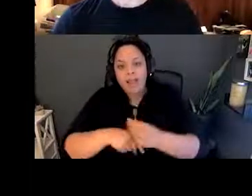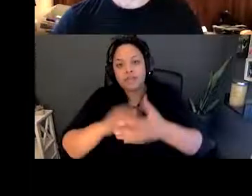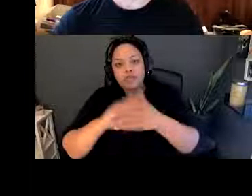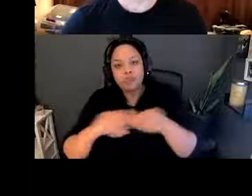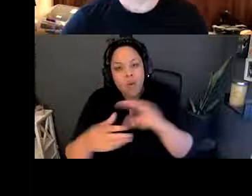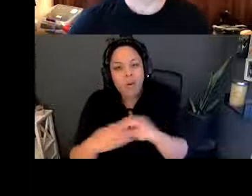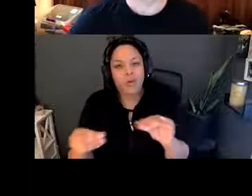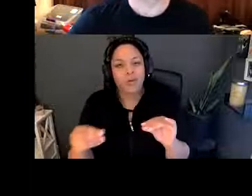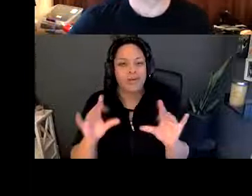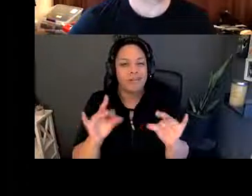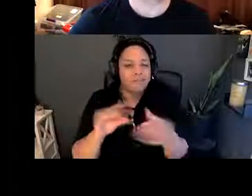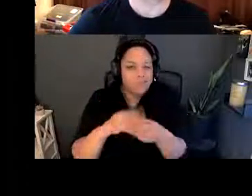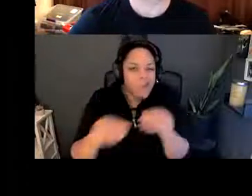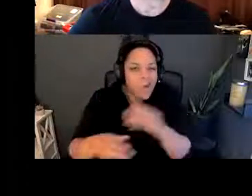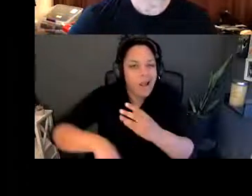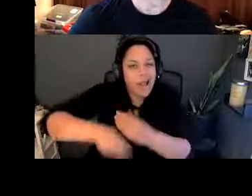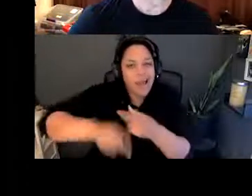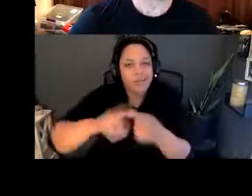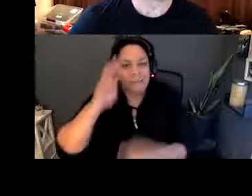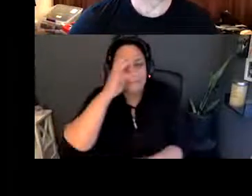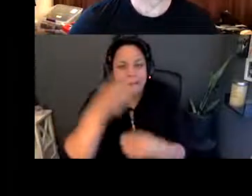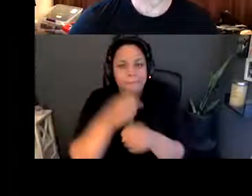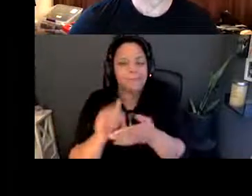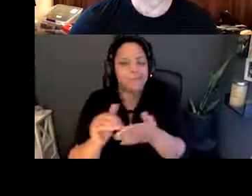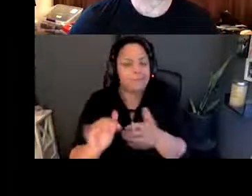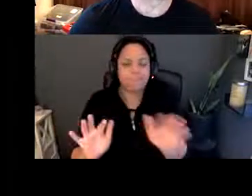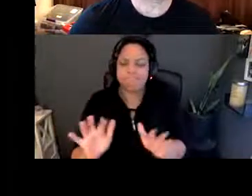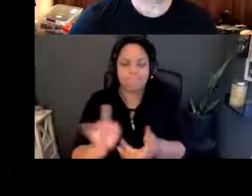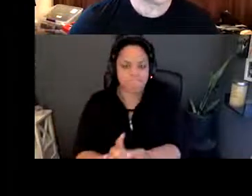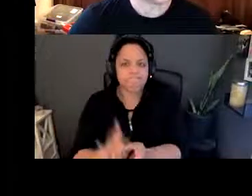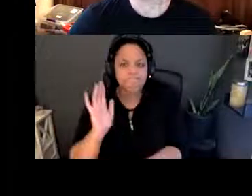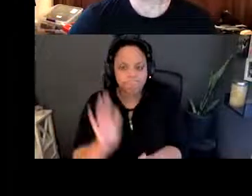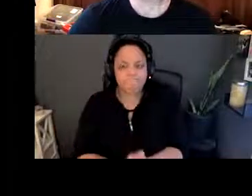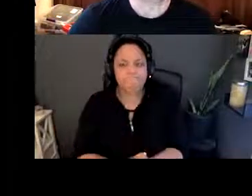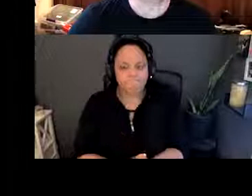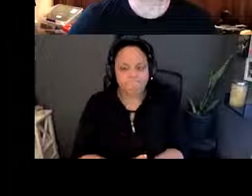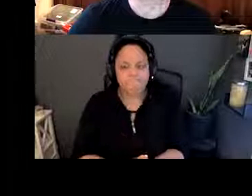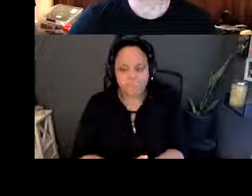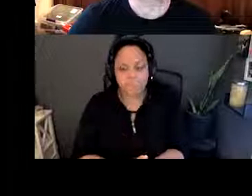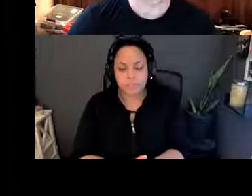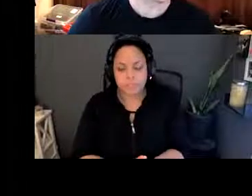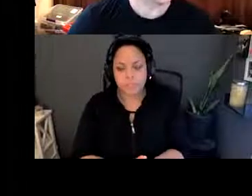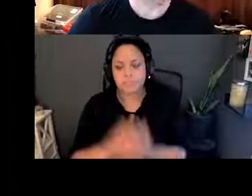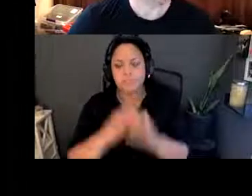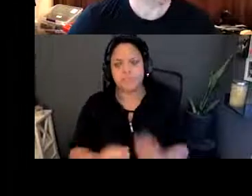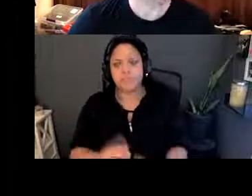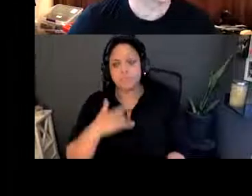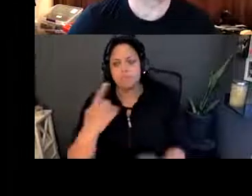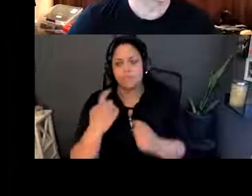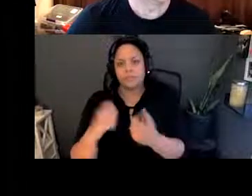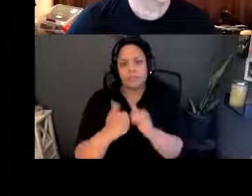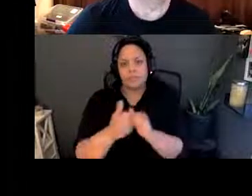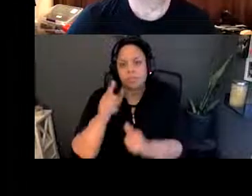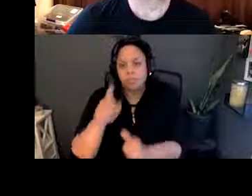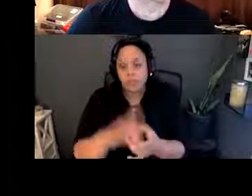sticky stories that they make up. I have a client that will often ask, how do you let